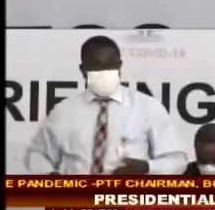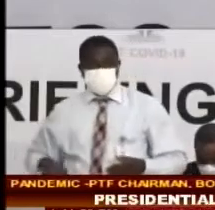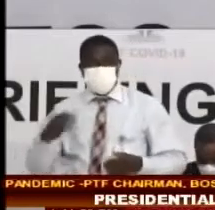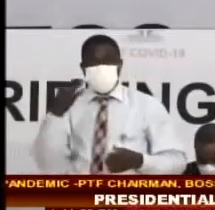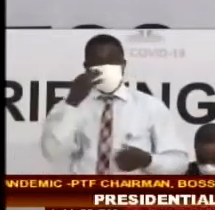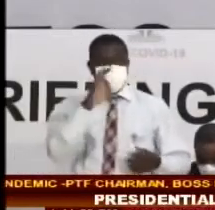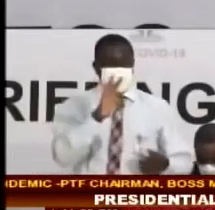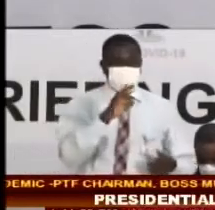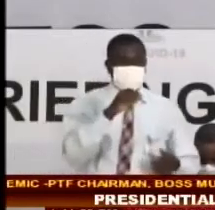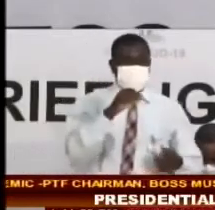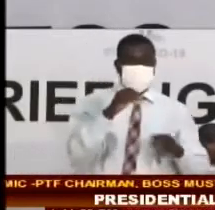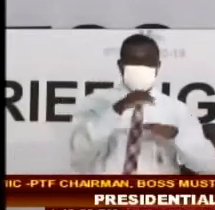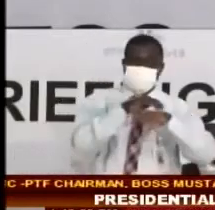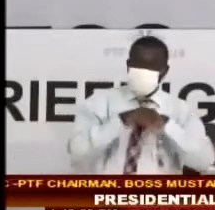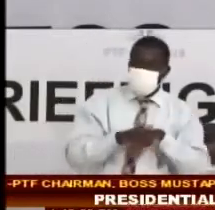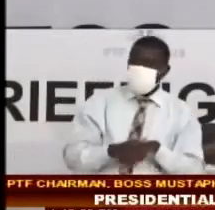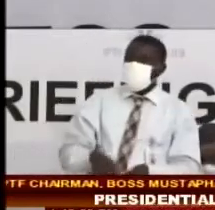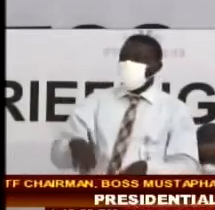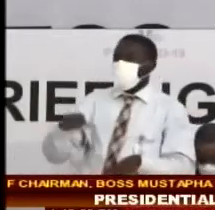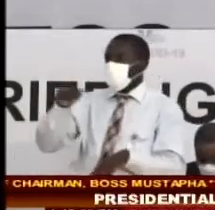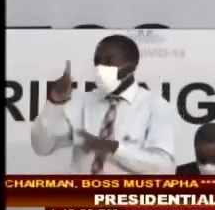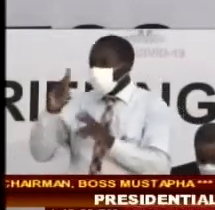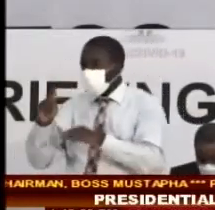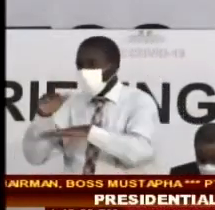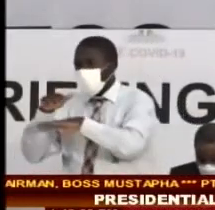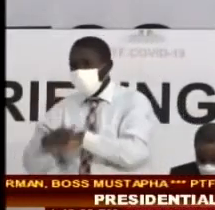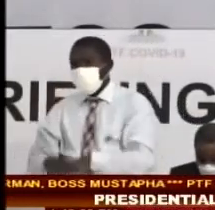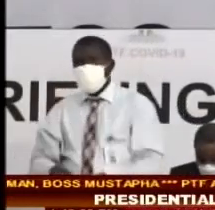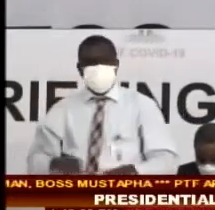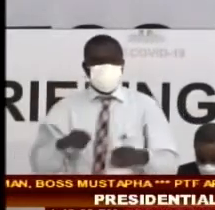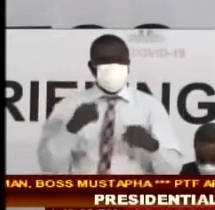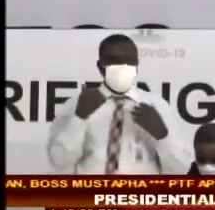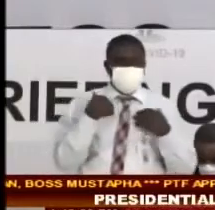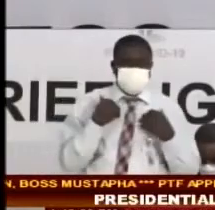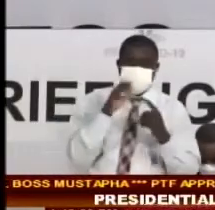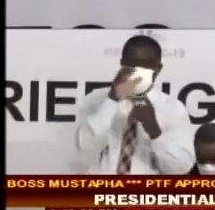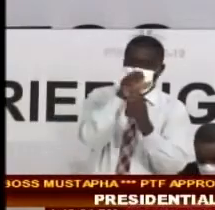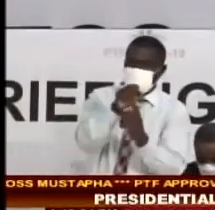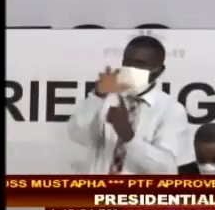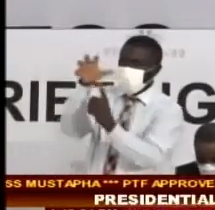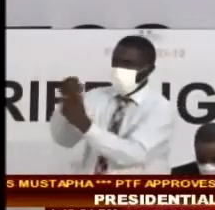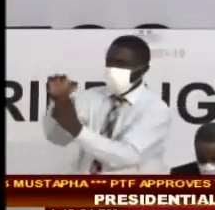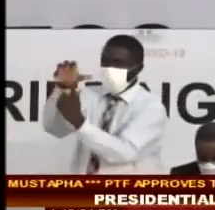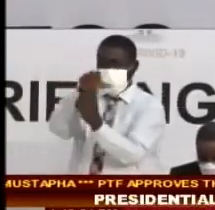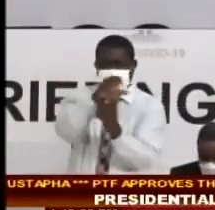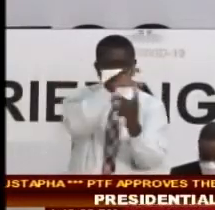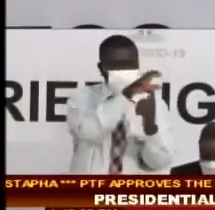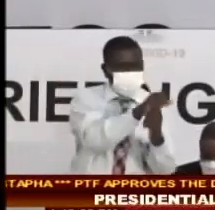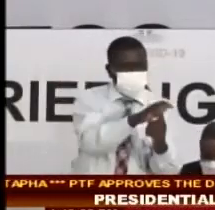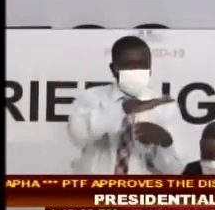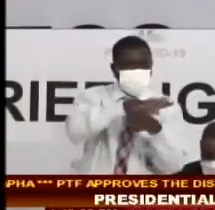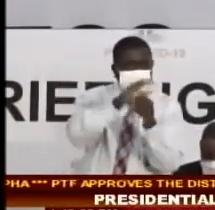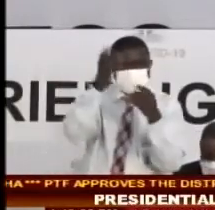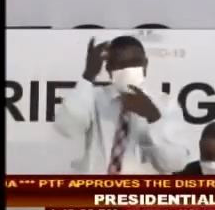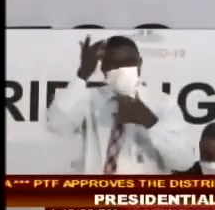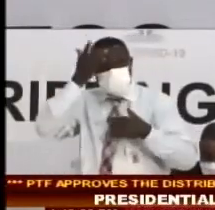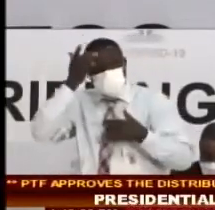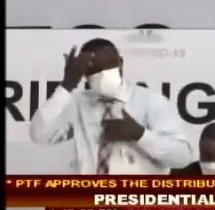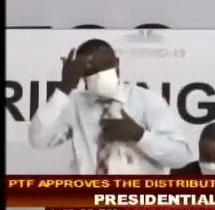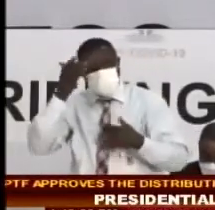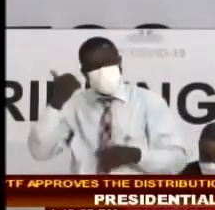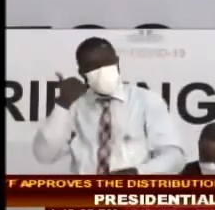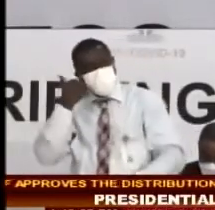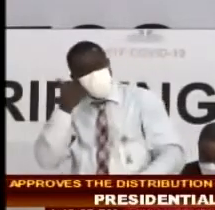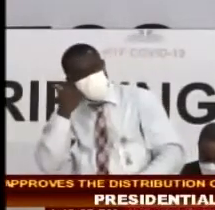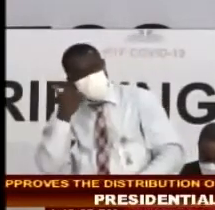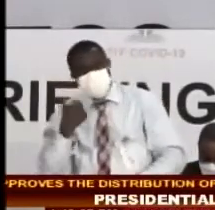ya kamu, da sauran mutane, mu ma nan a nan mun gani. Jama'a, wannan abin da gaske ne, kuma ɗaya daga